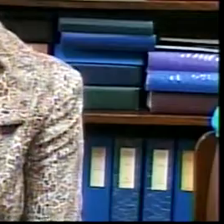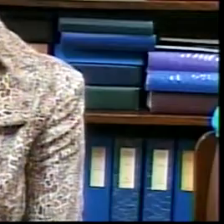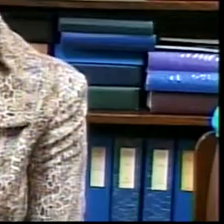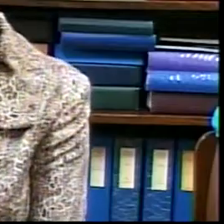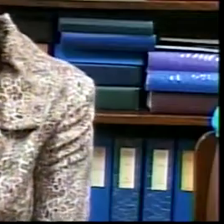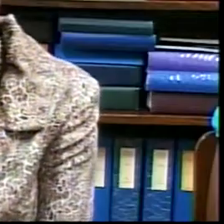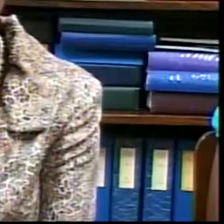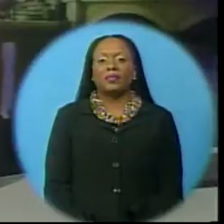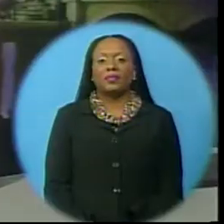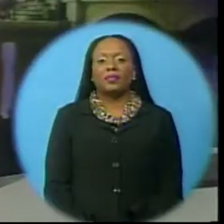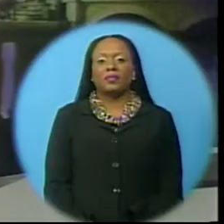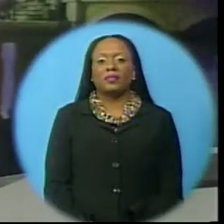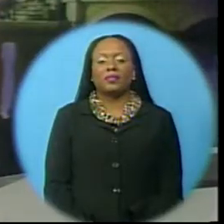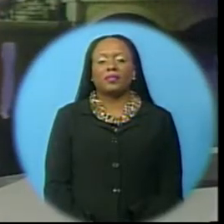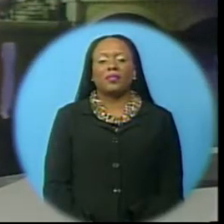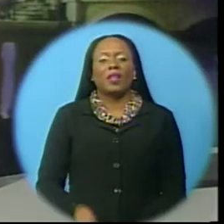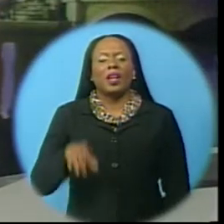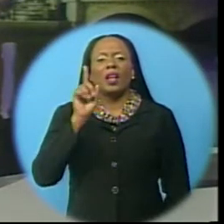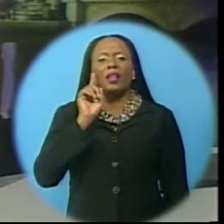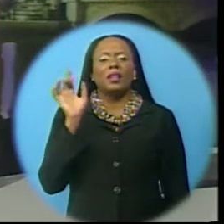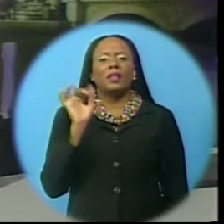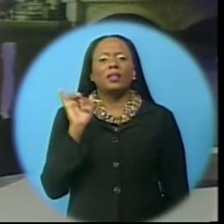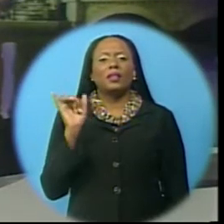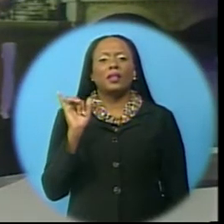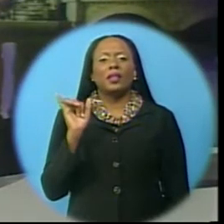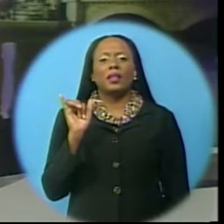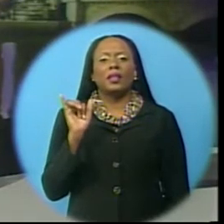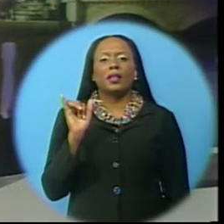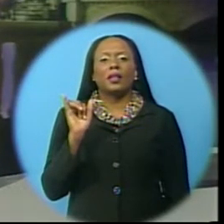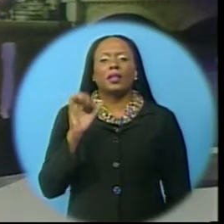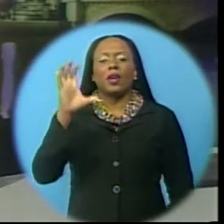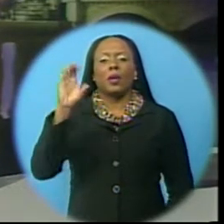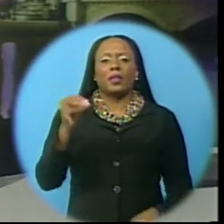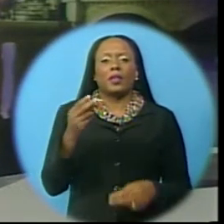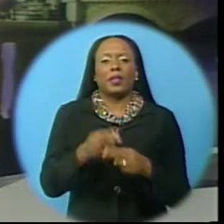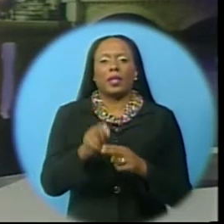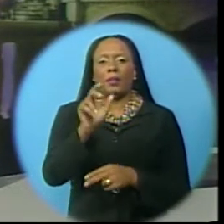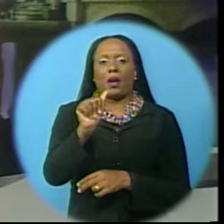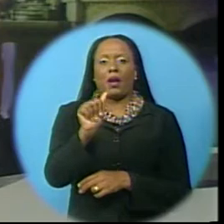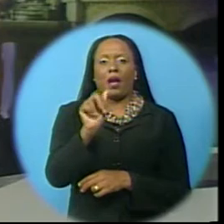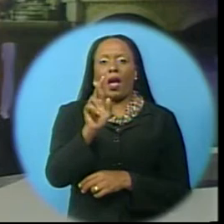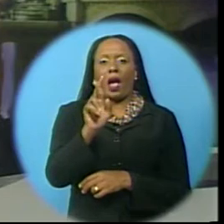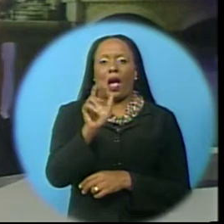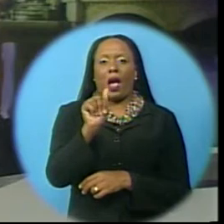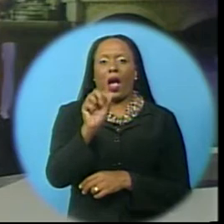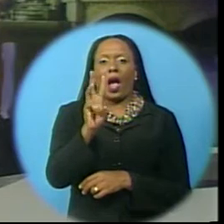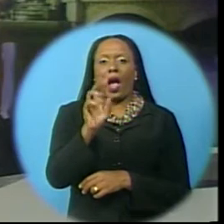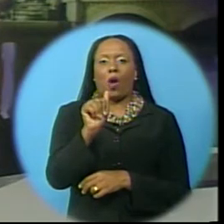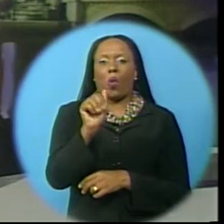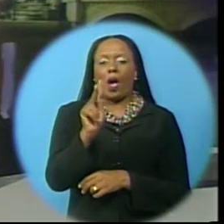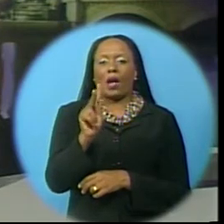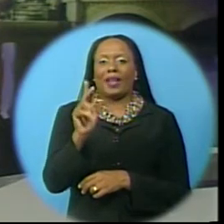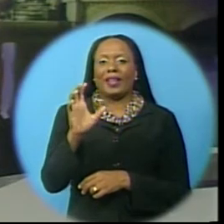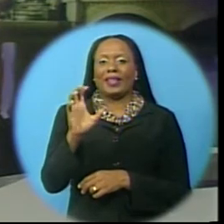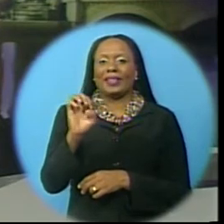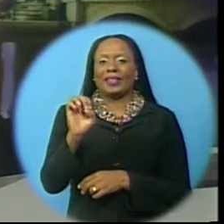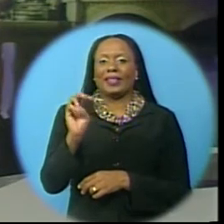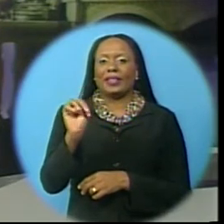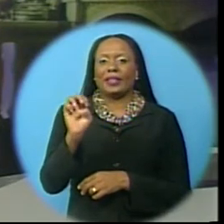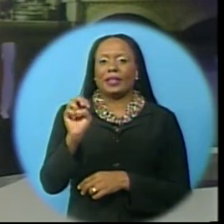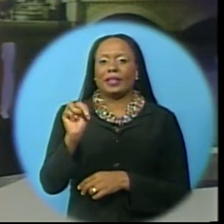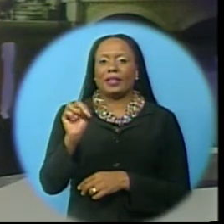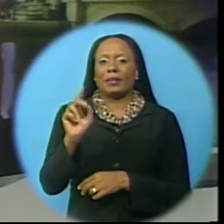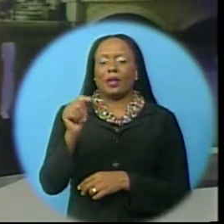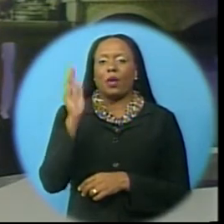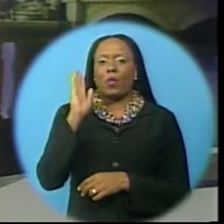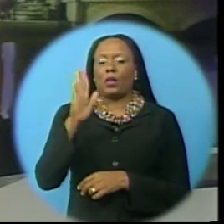pay. Meantime, it appears that proposed layoffs at the Arawak cement plant are not set in stone, and news is that the company